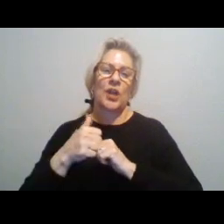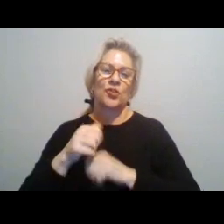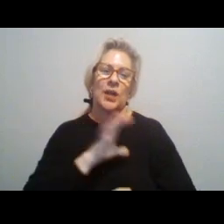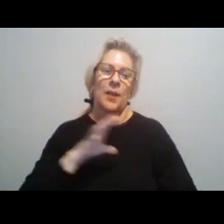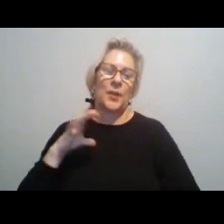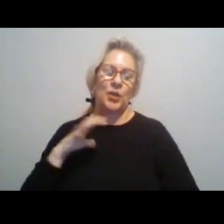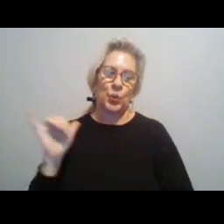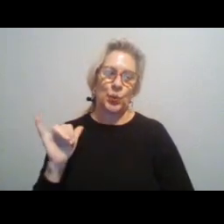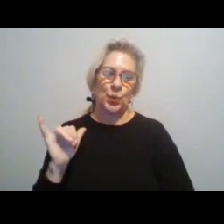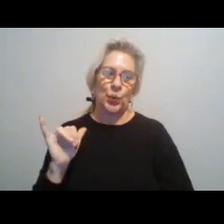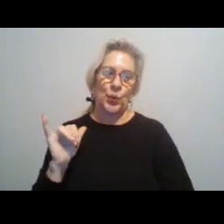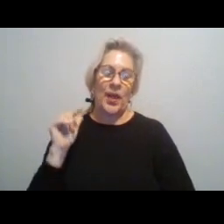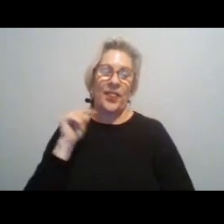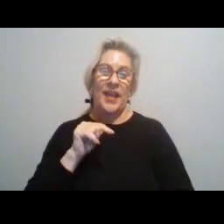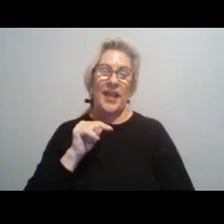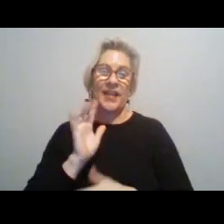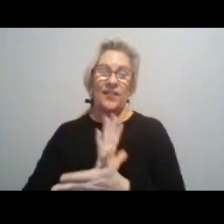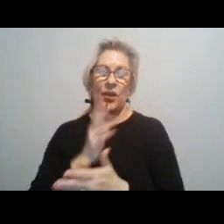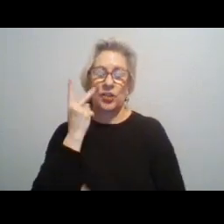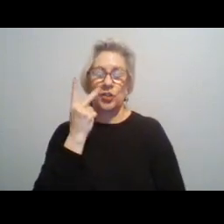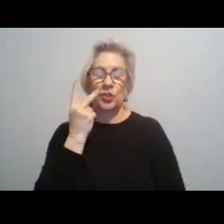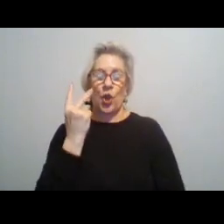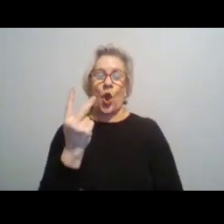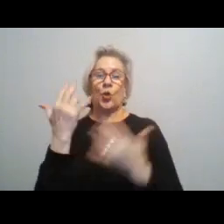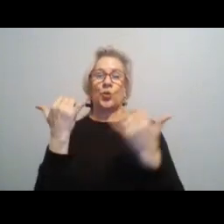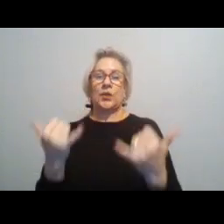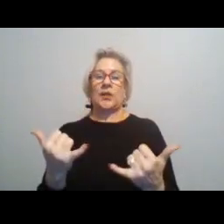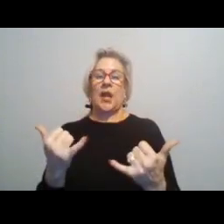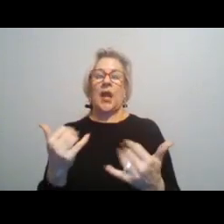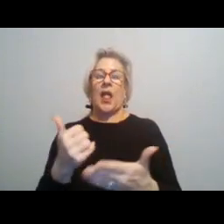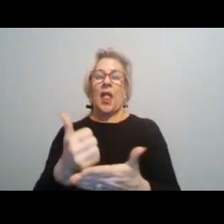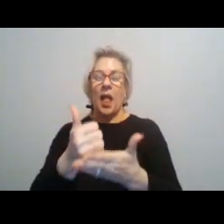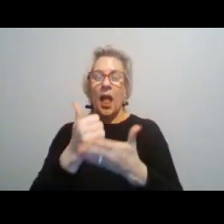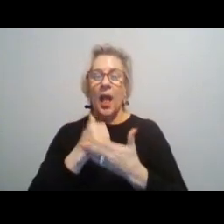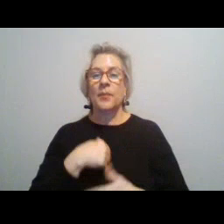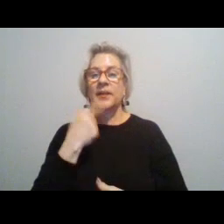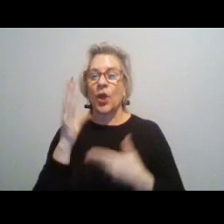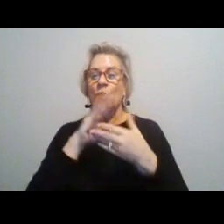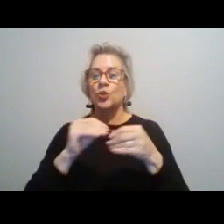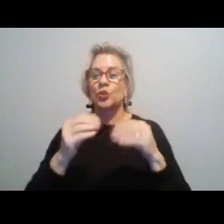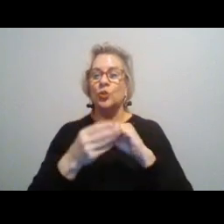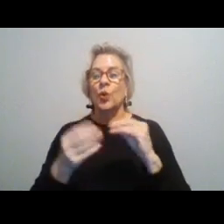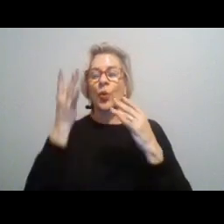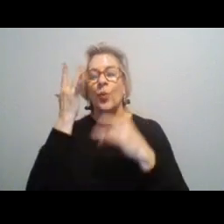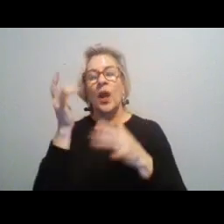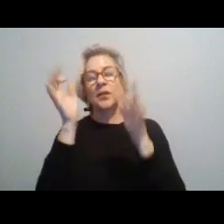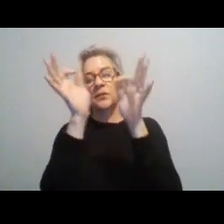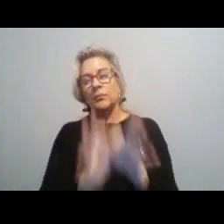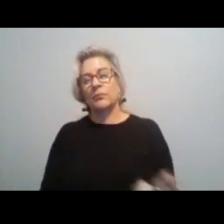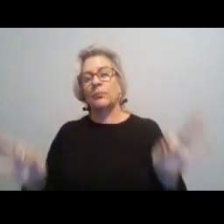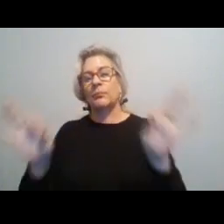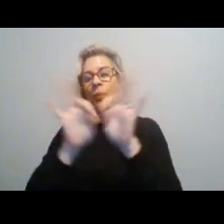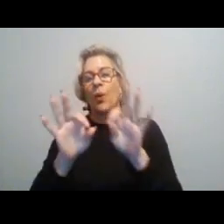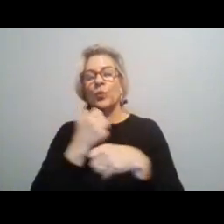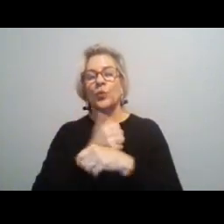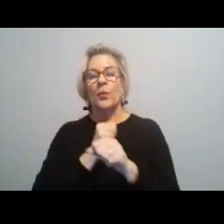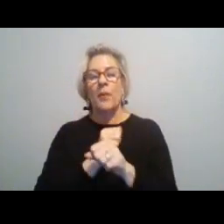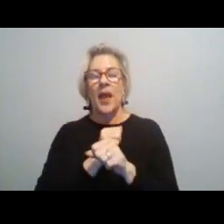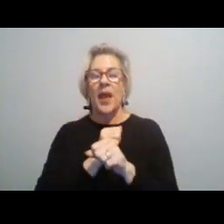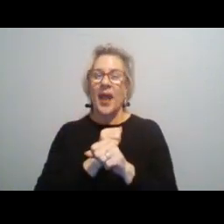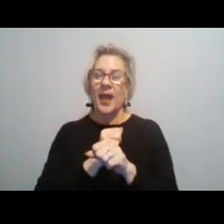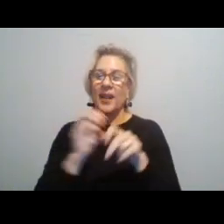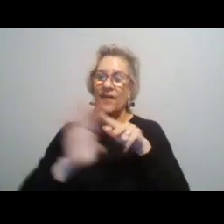Commission. This video you saw today was prepared to help to tell the story of why it's critical to make key evacuation improvements in